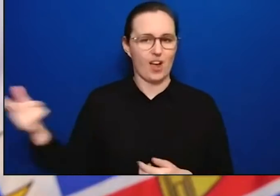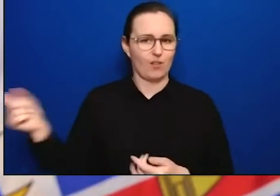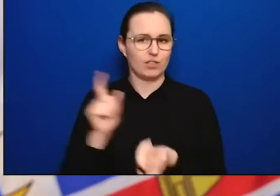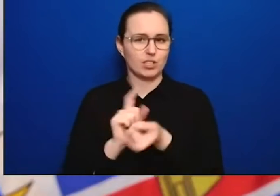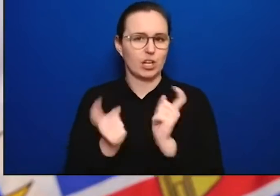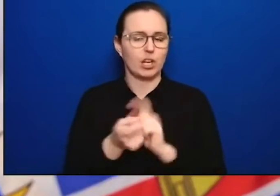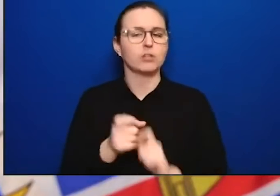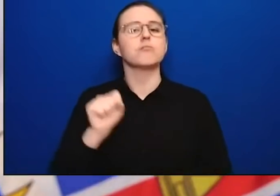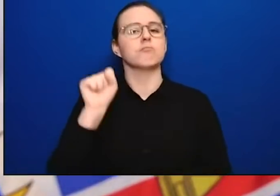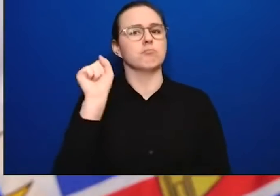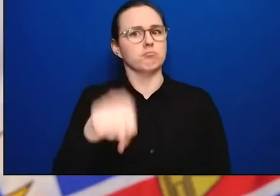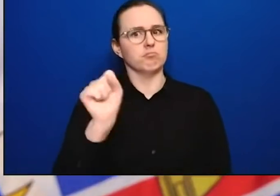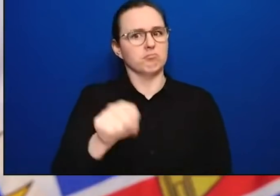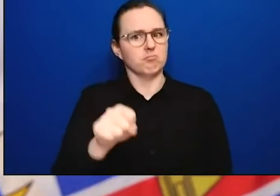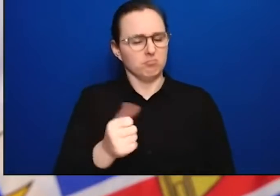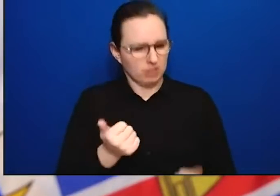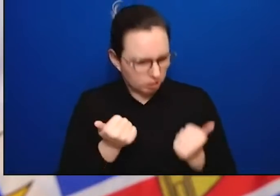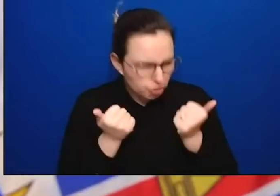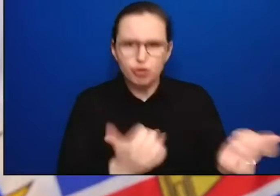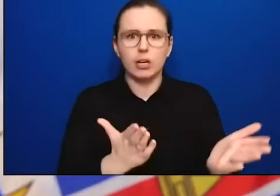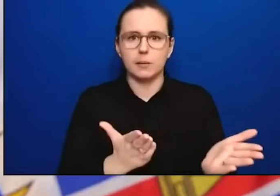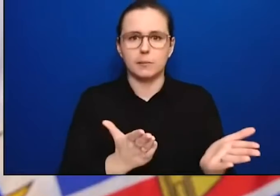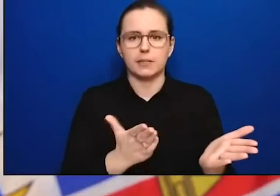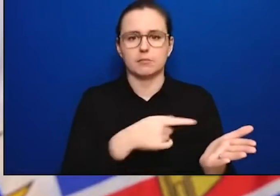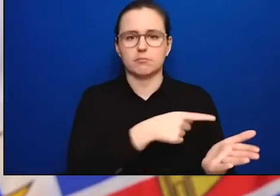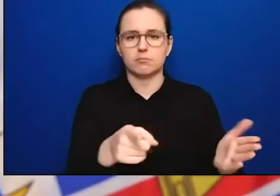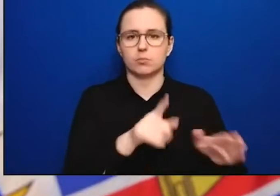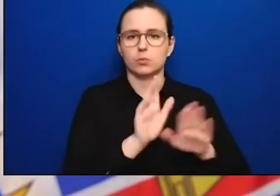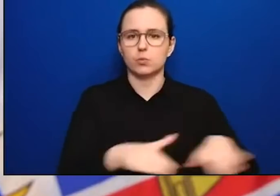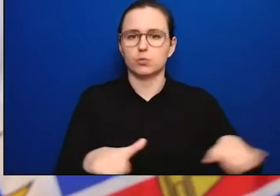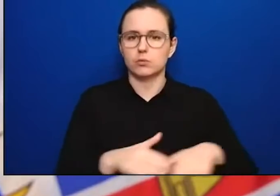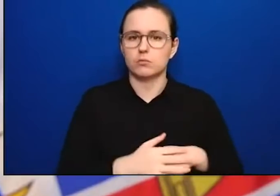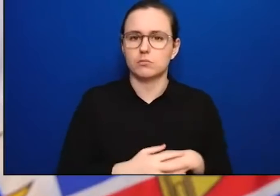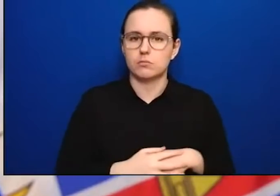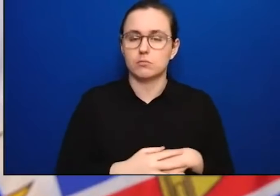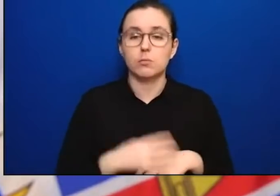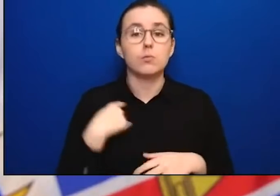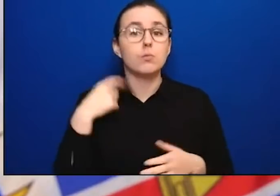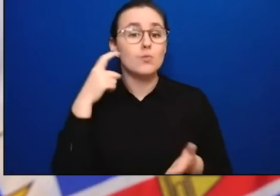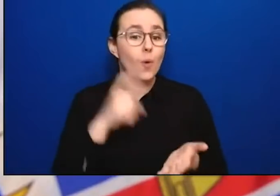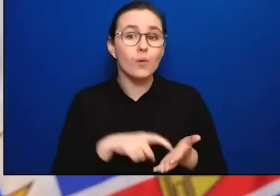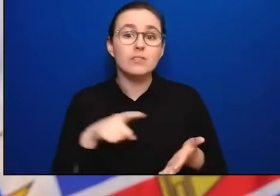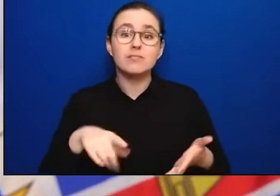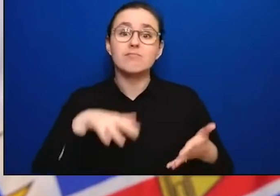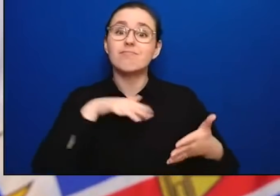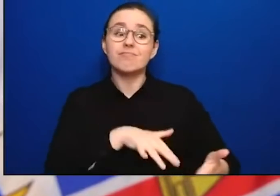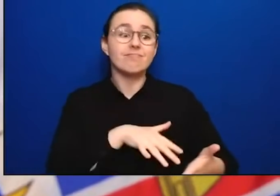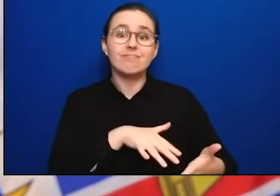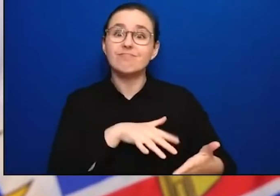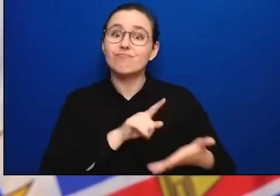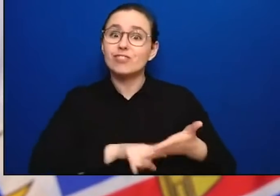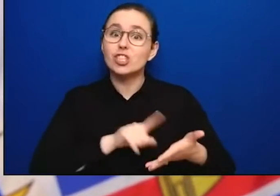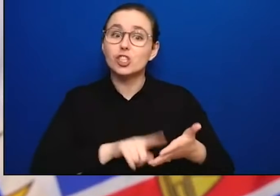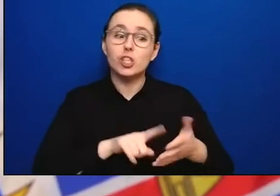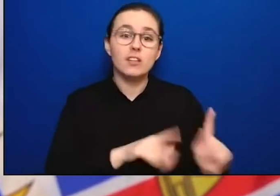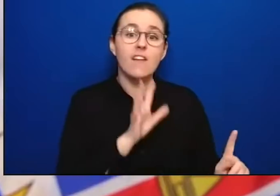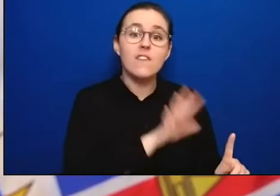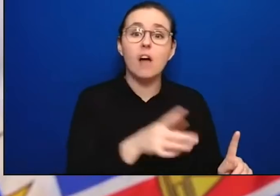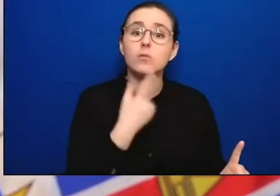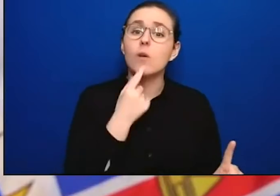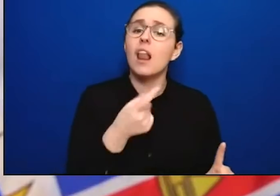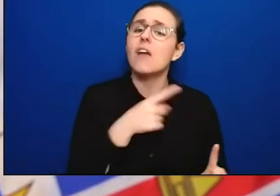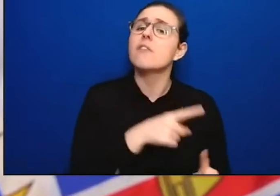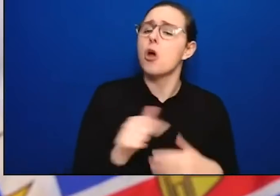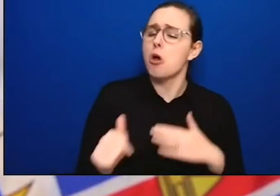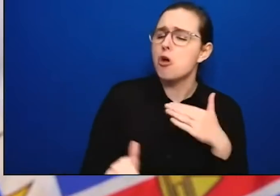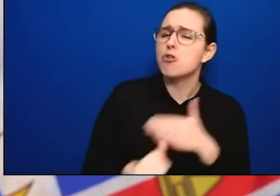offered. Well, they have strengthened that recommendation, and that is because what we are seeing is that 5